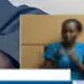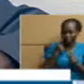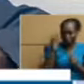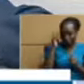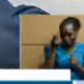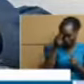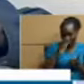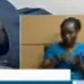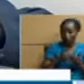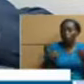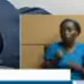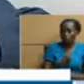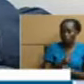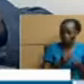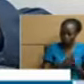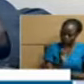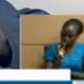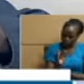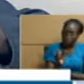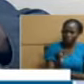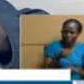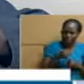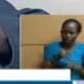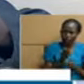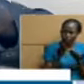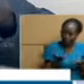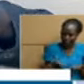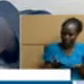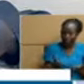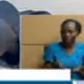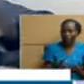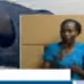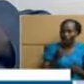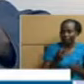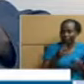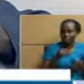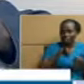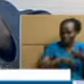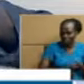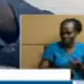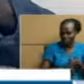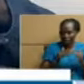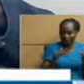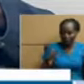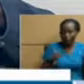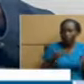far as the little intervention that are available. Like I said, the secondary level interventions